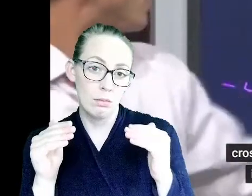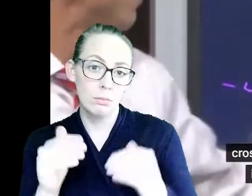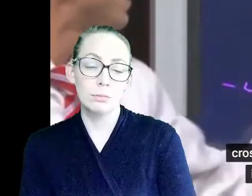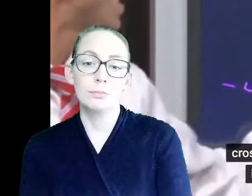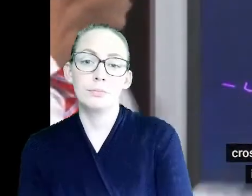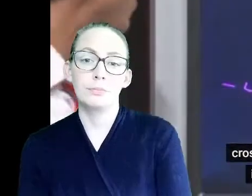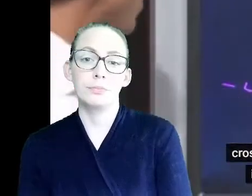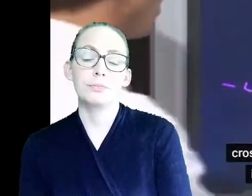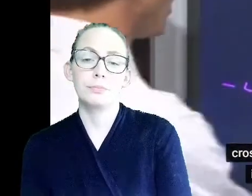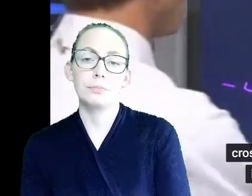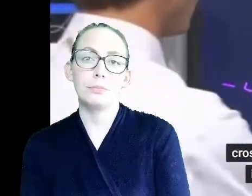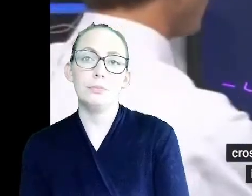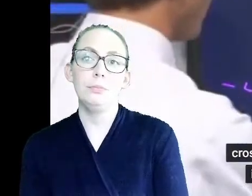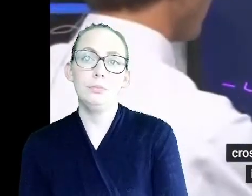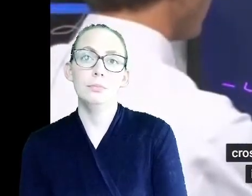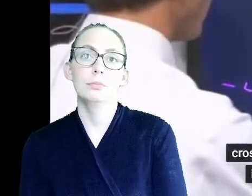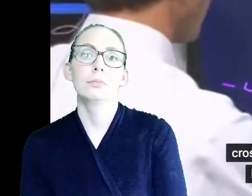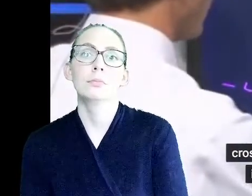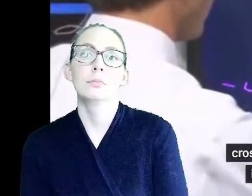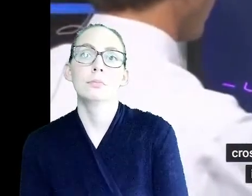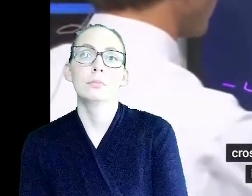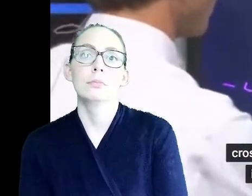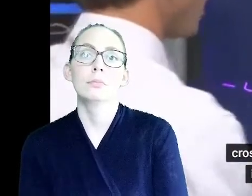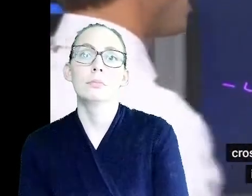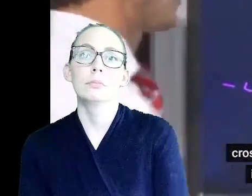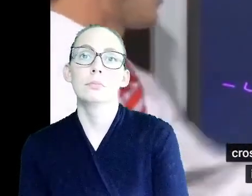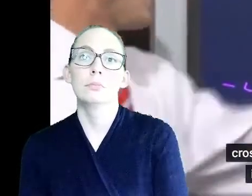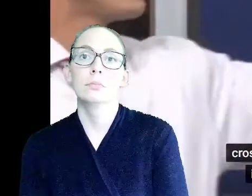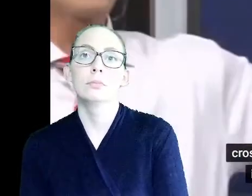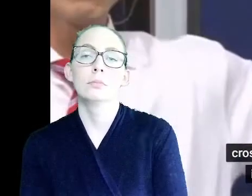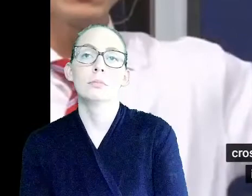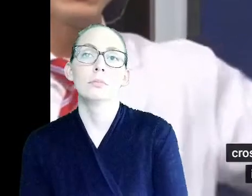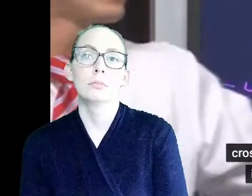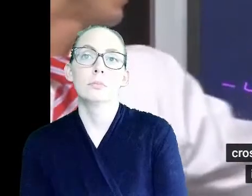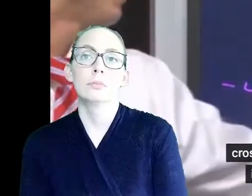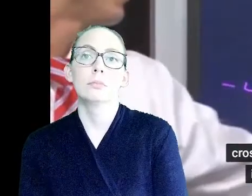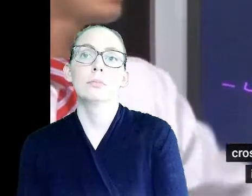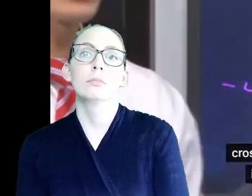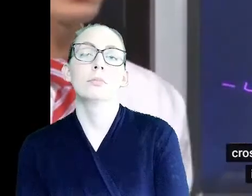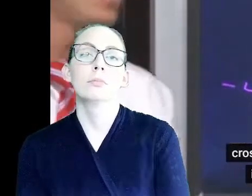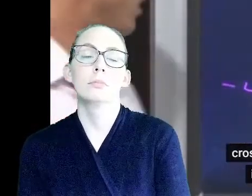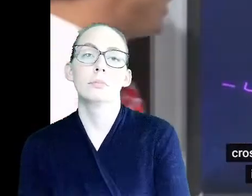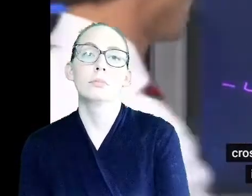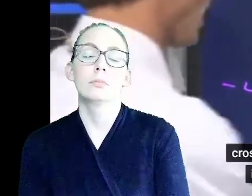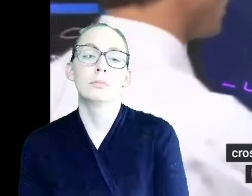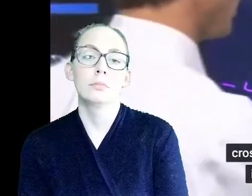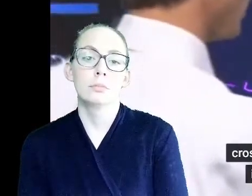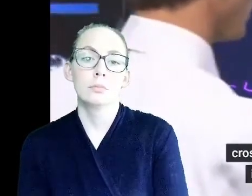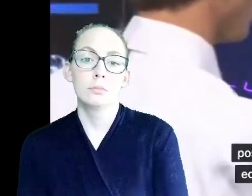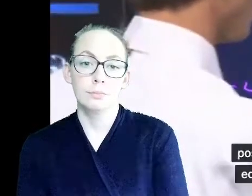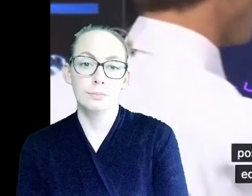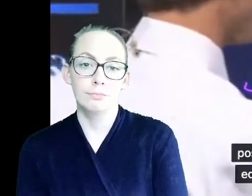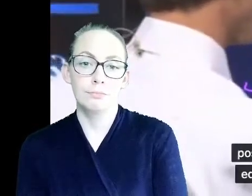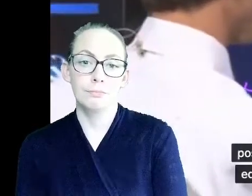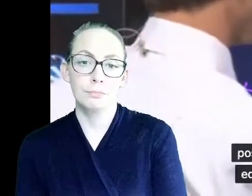3 times -3 is -9x. And 3 times 6 is